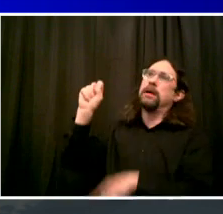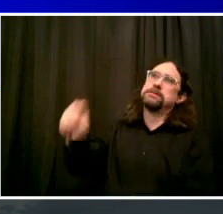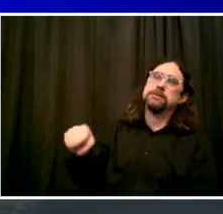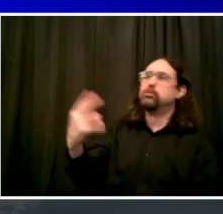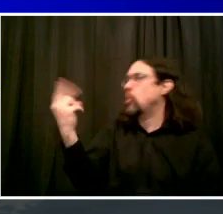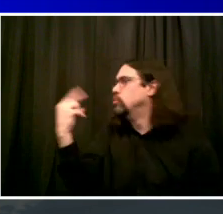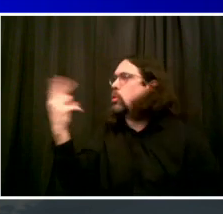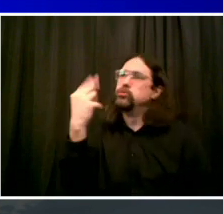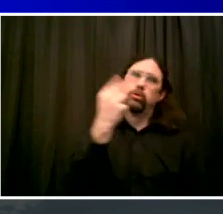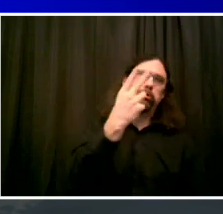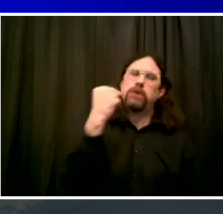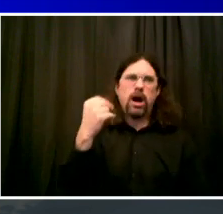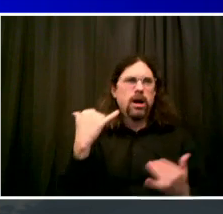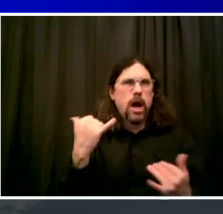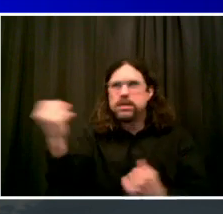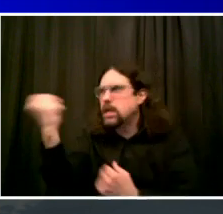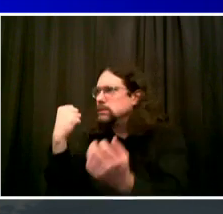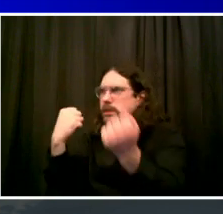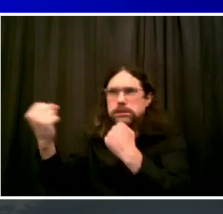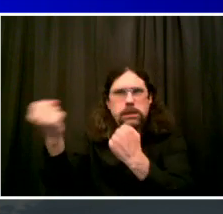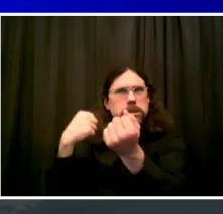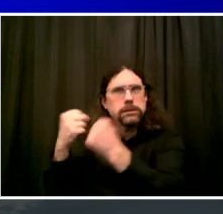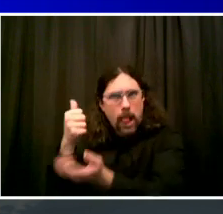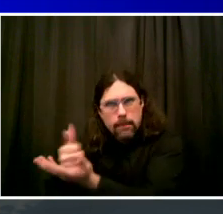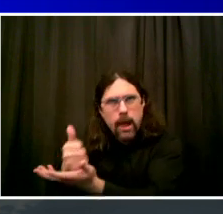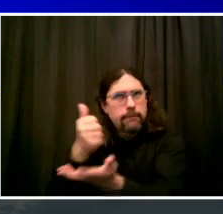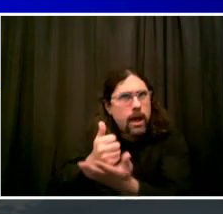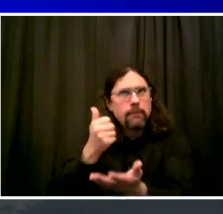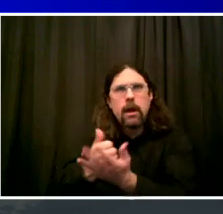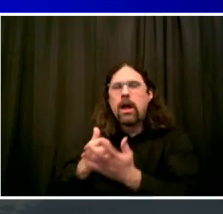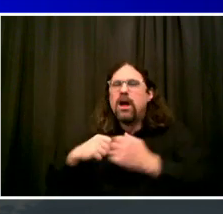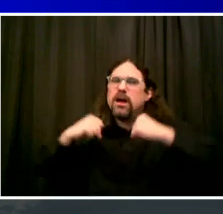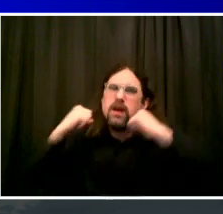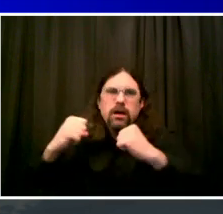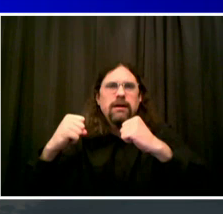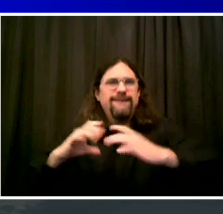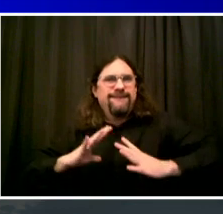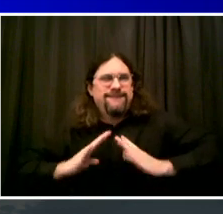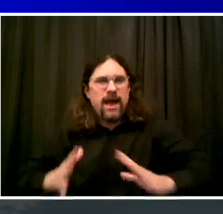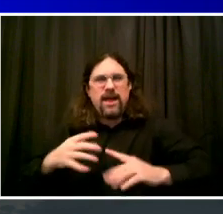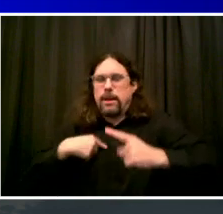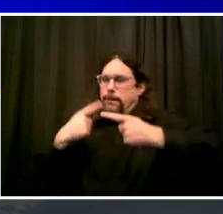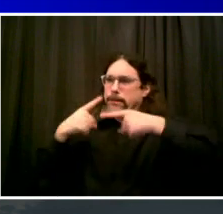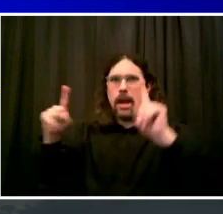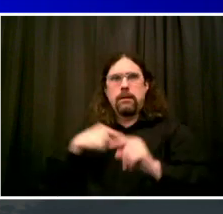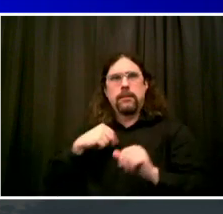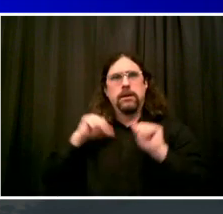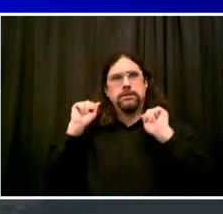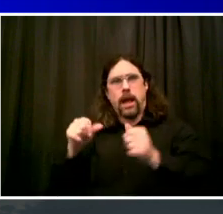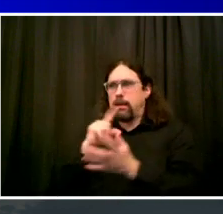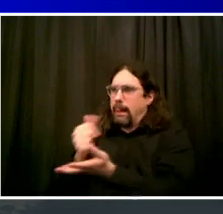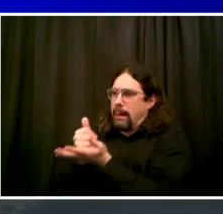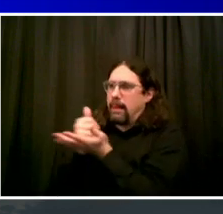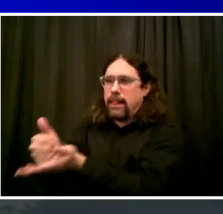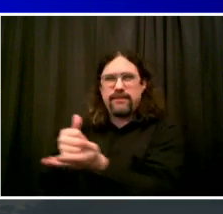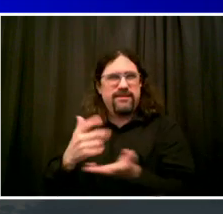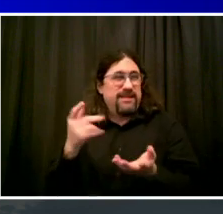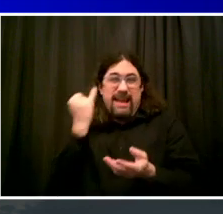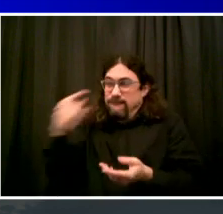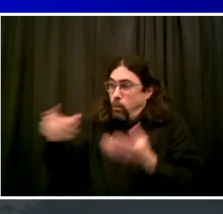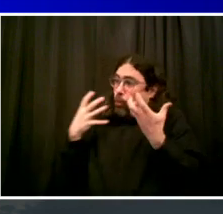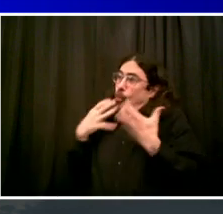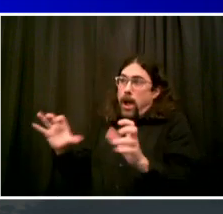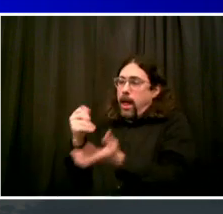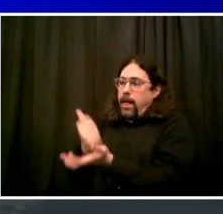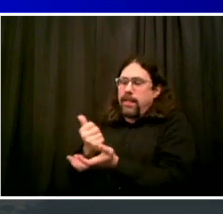put everything we've got into making this work because I think it could fundamentally change the future of homelessness in the city for the better and get a